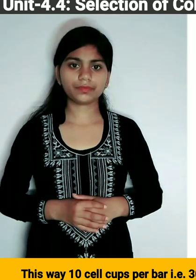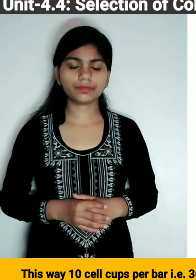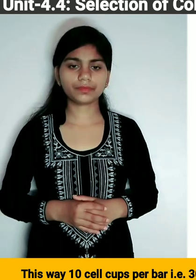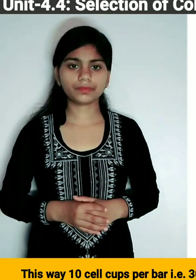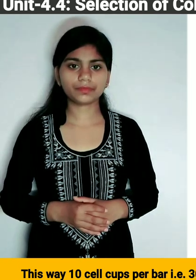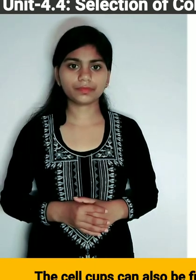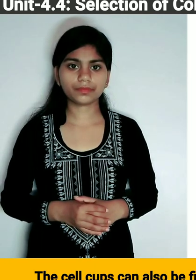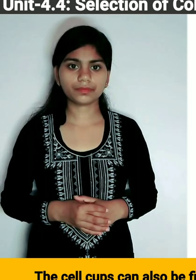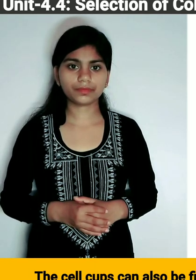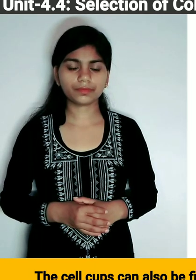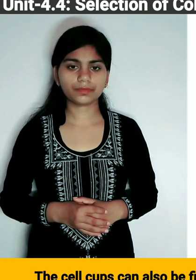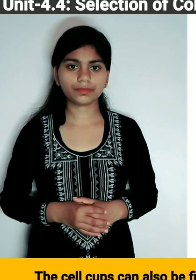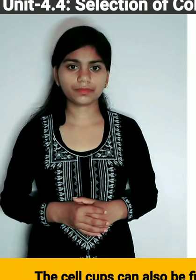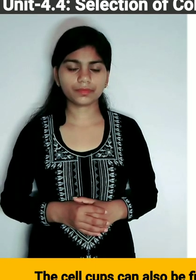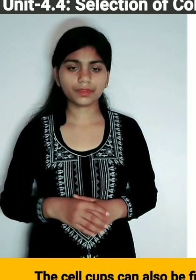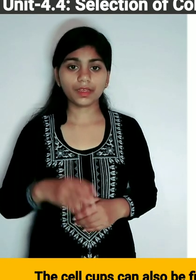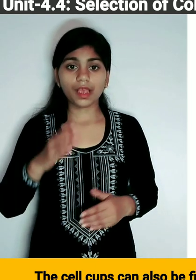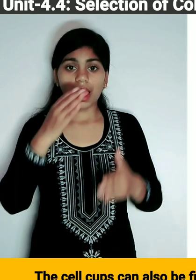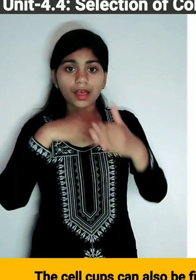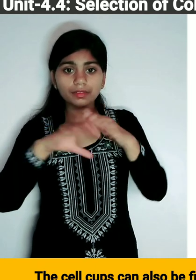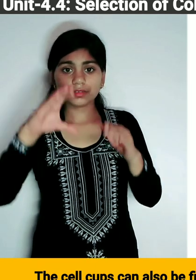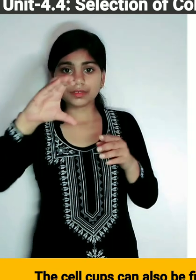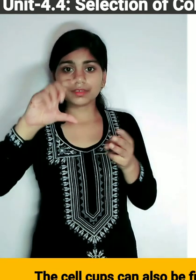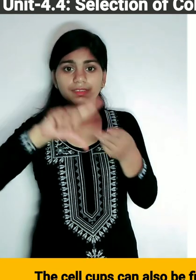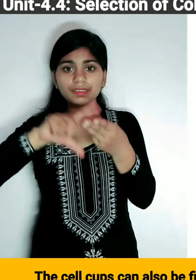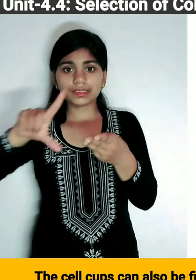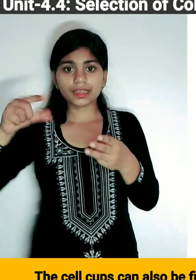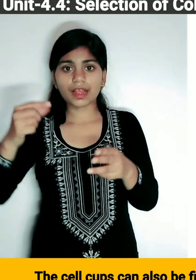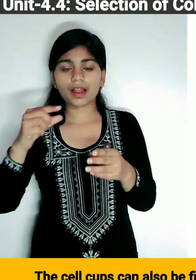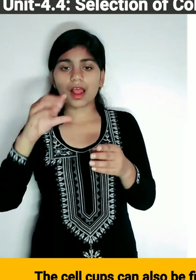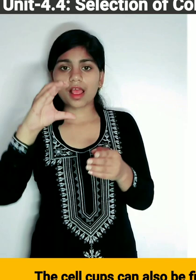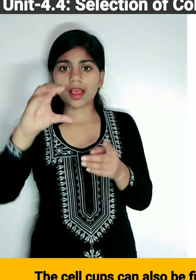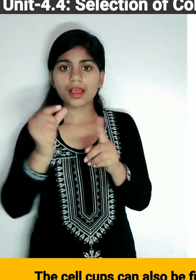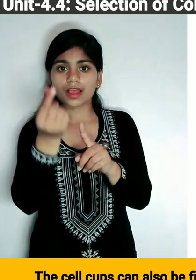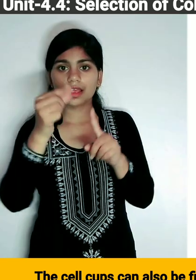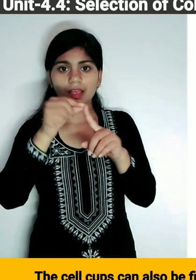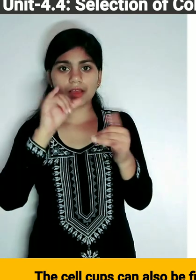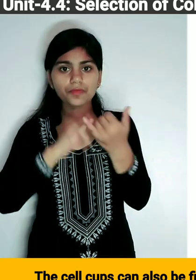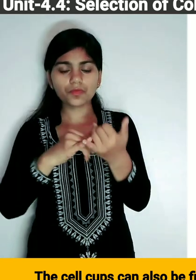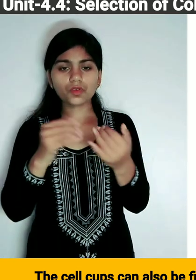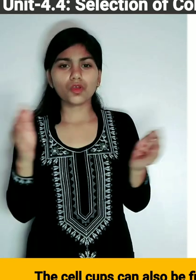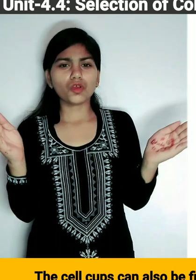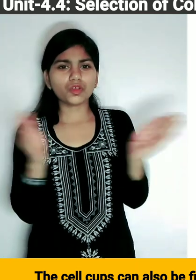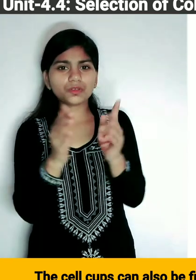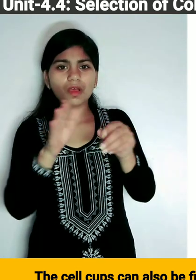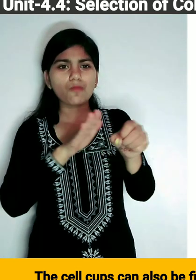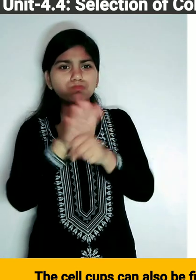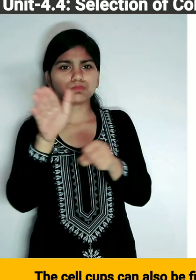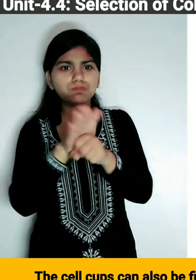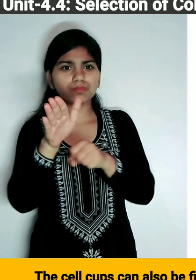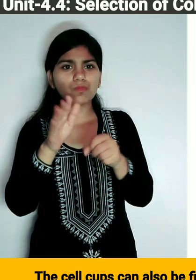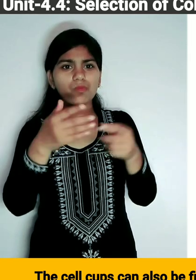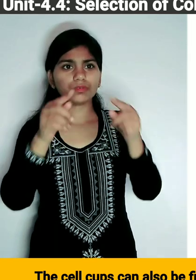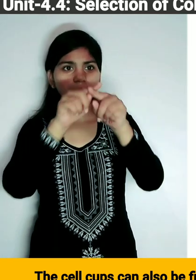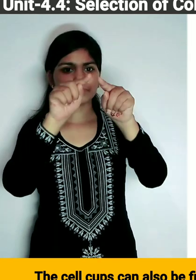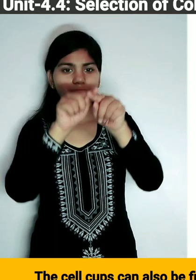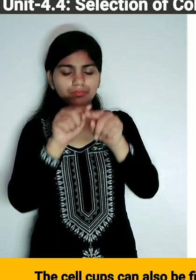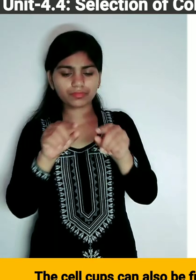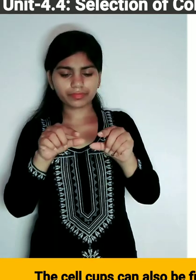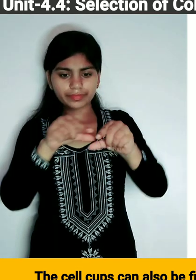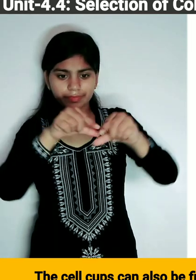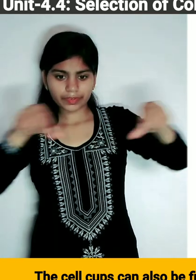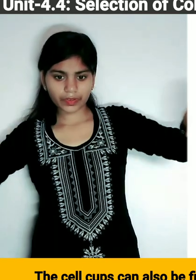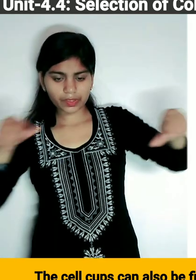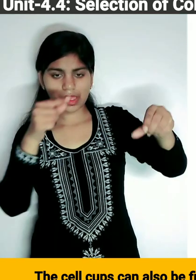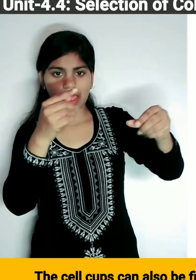The cell cups can also be fixed on small softwood pieces dipped in molten